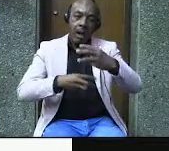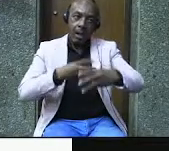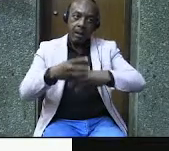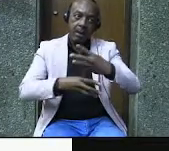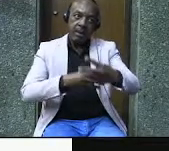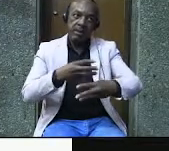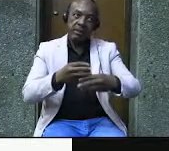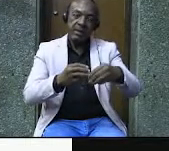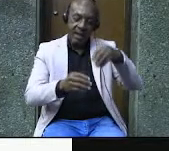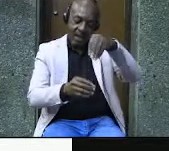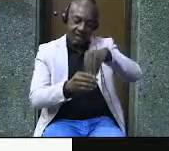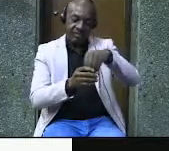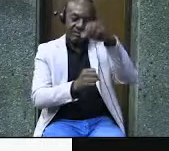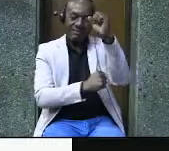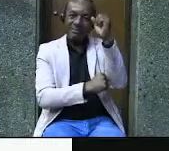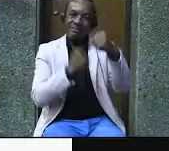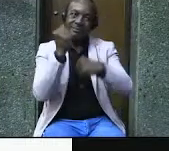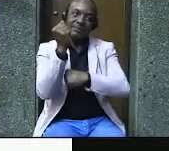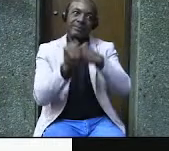The